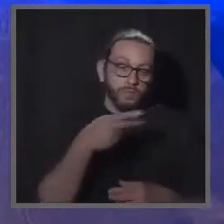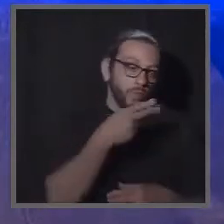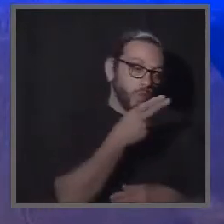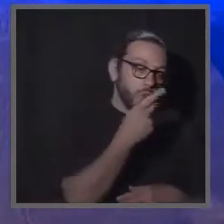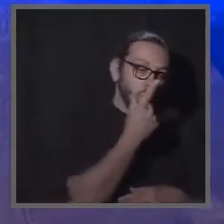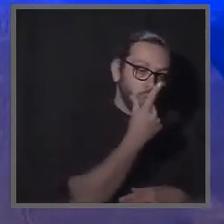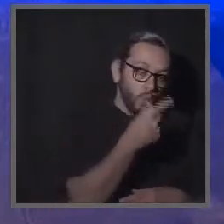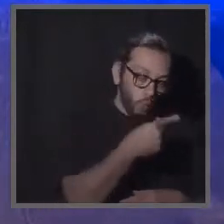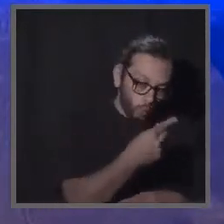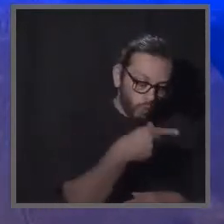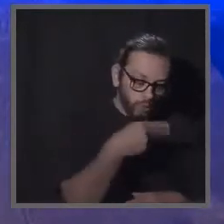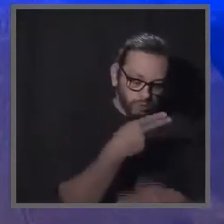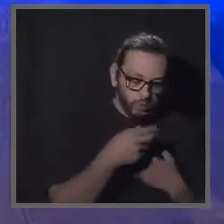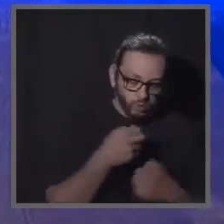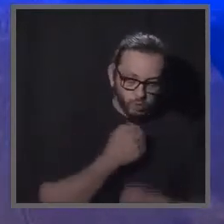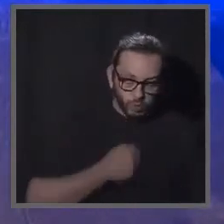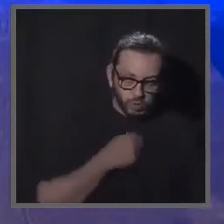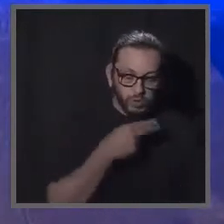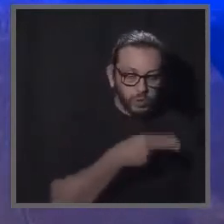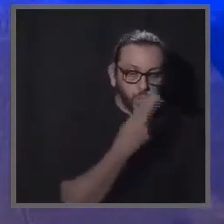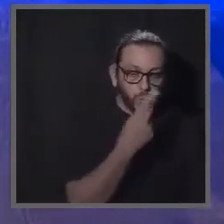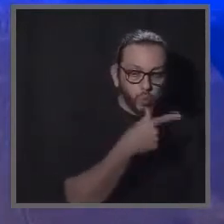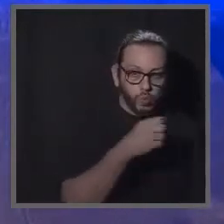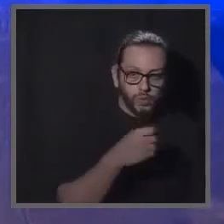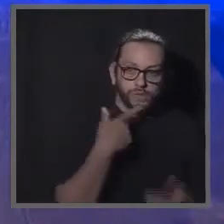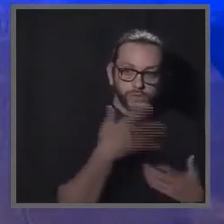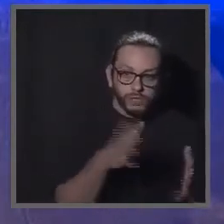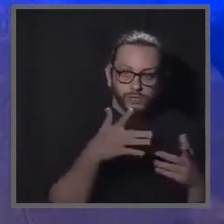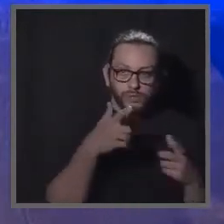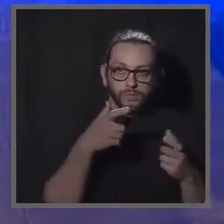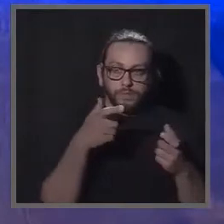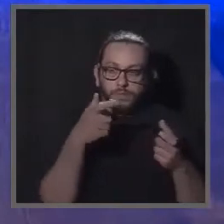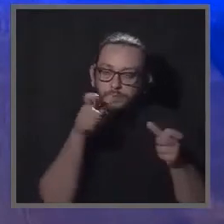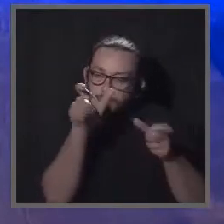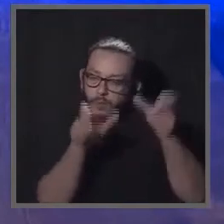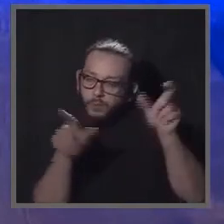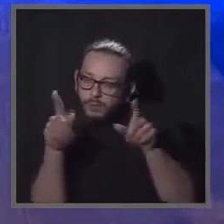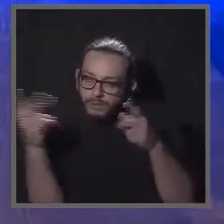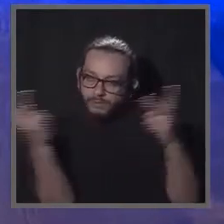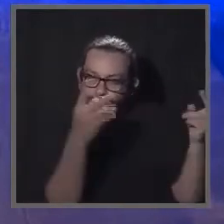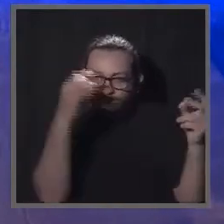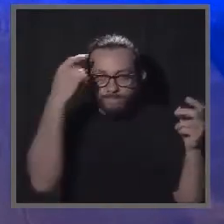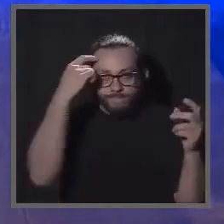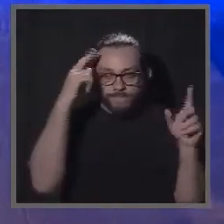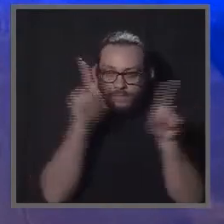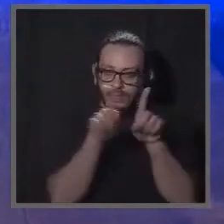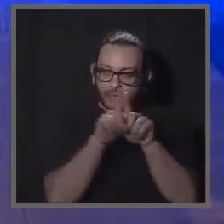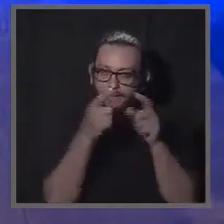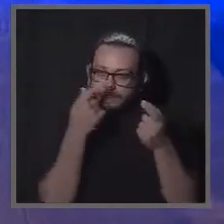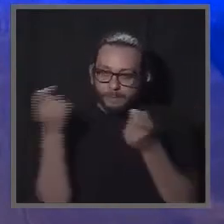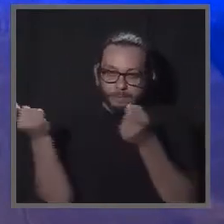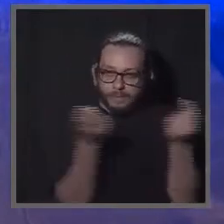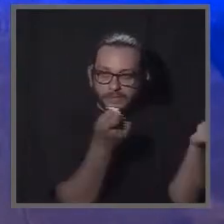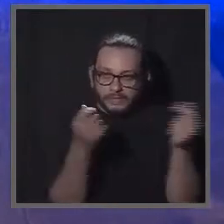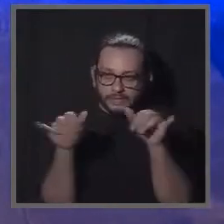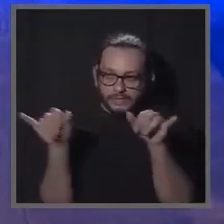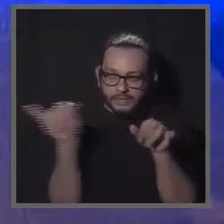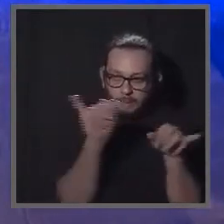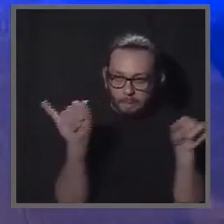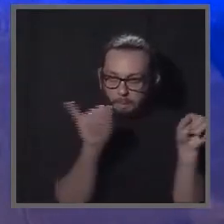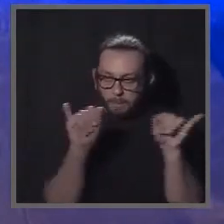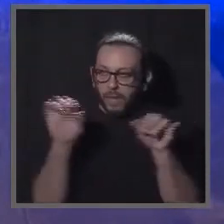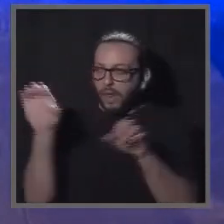from across all Europe, more peripheral countries to